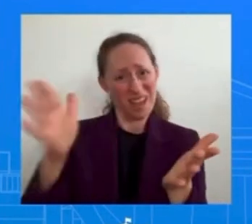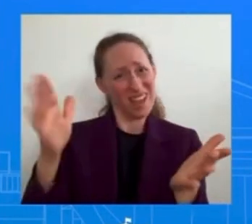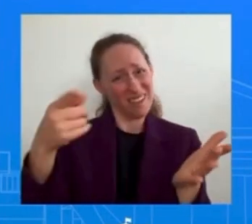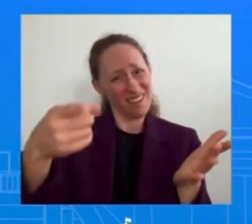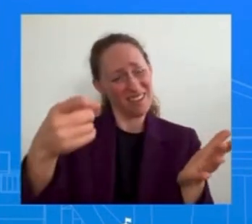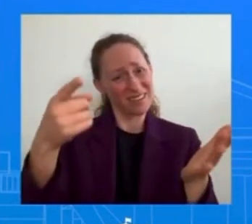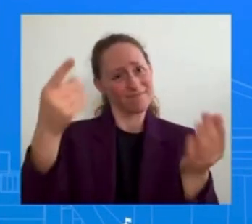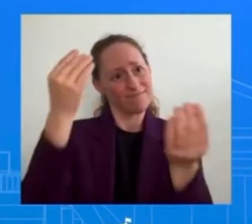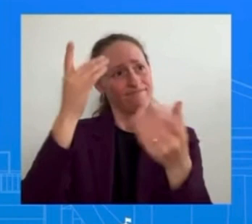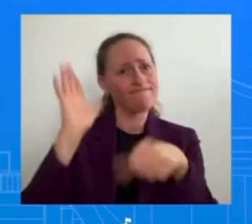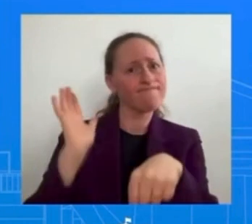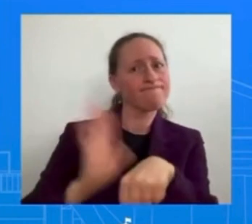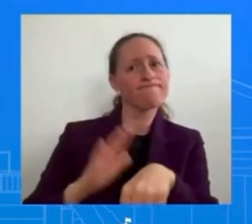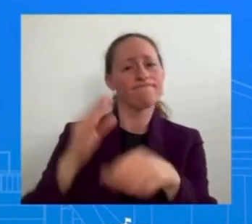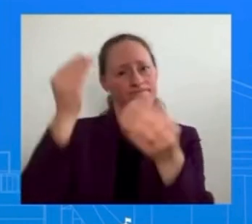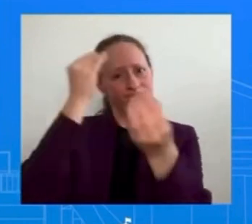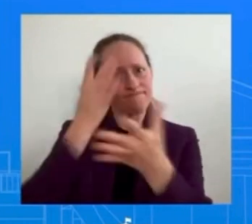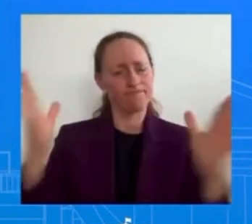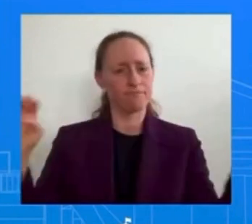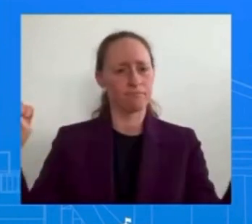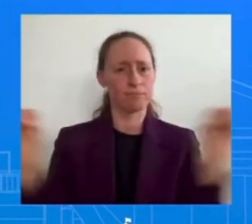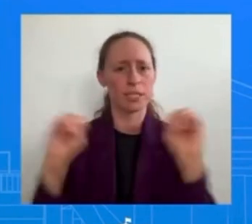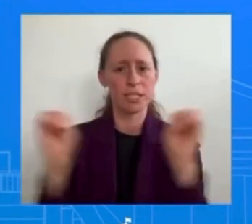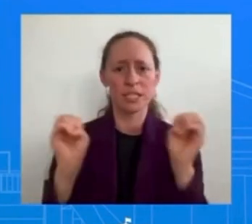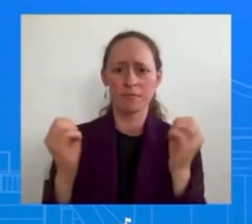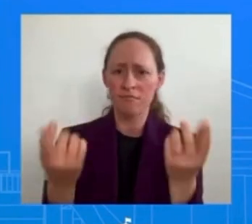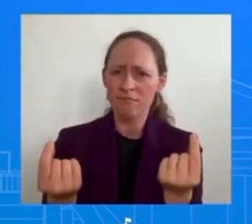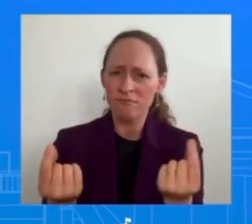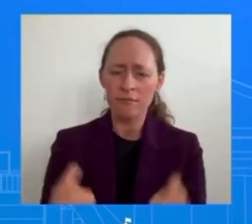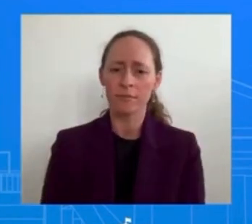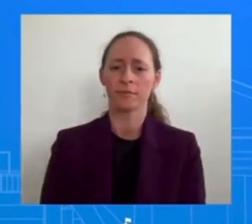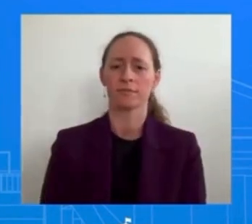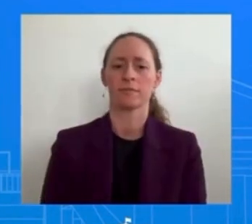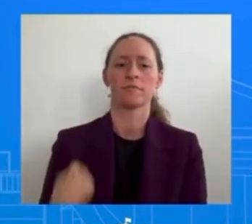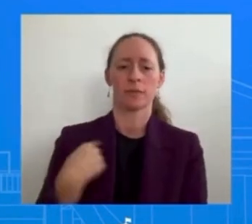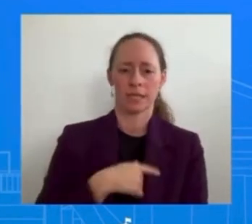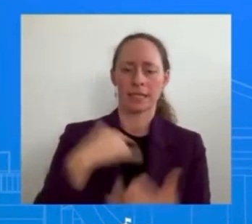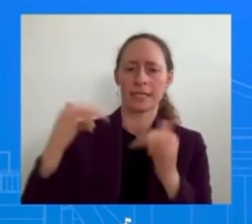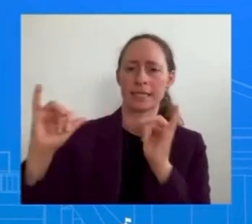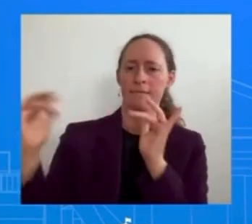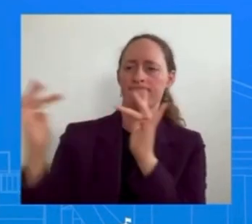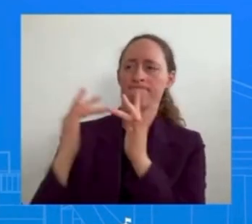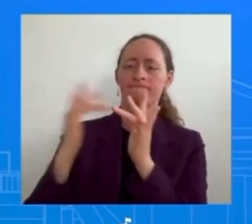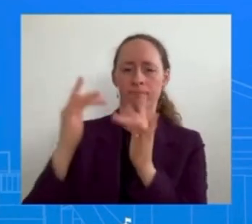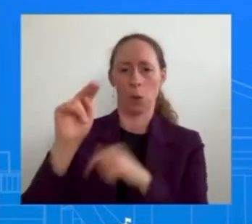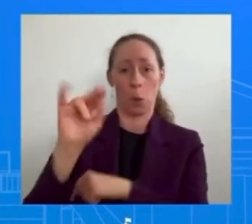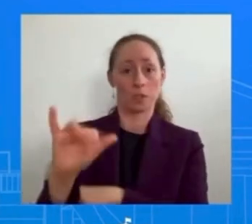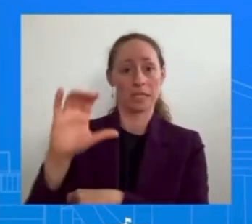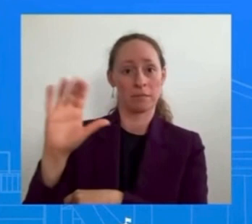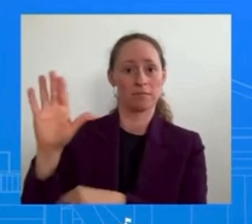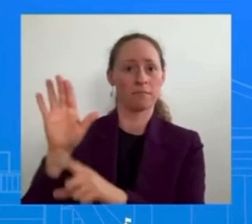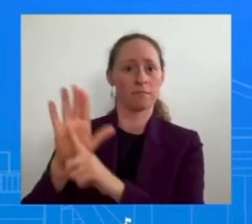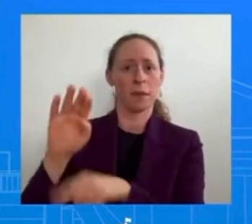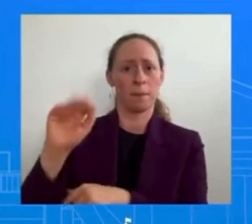the state of New York. And these are conversations that we have had for some time. The senior advisor